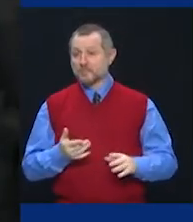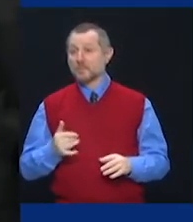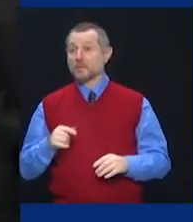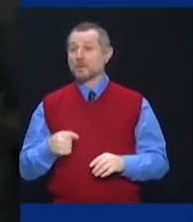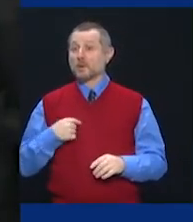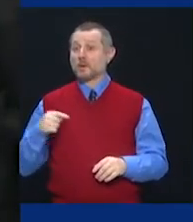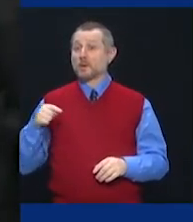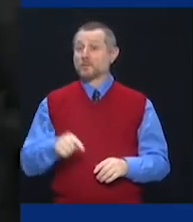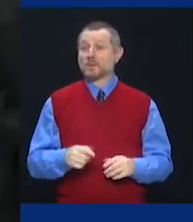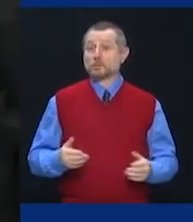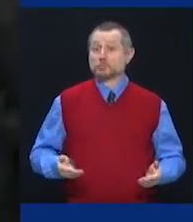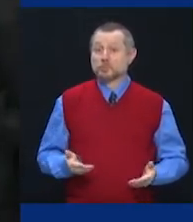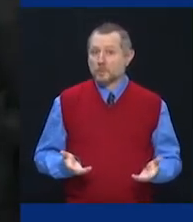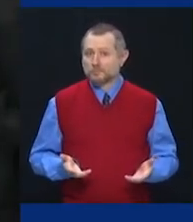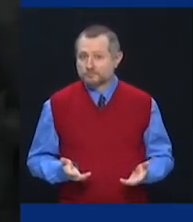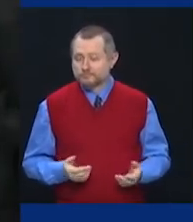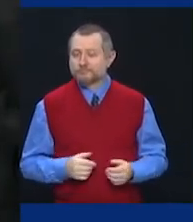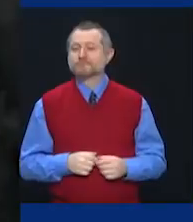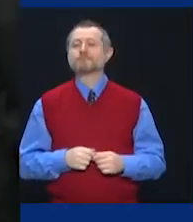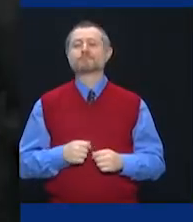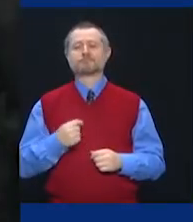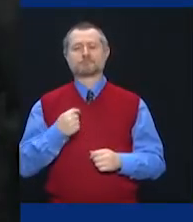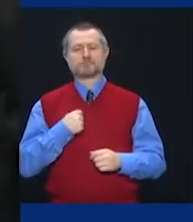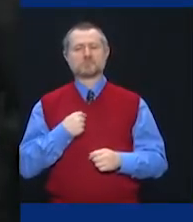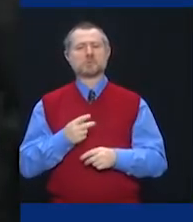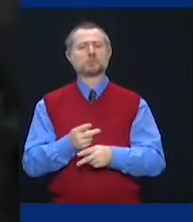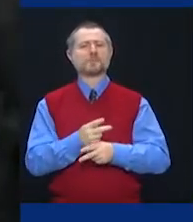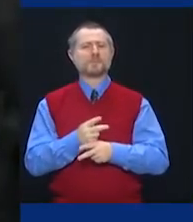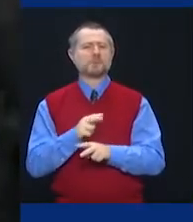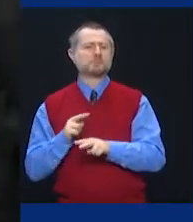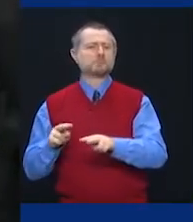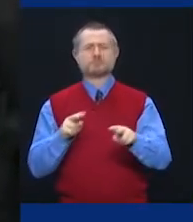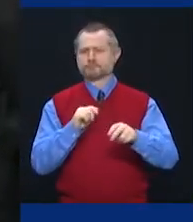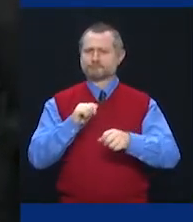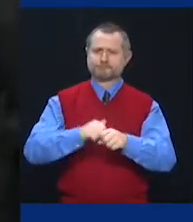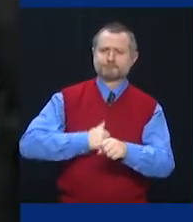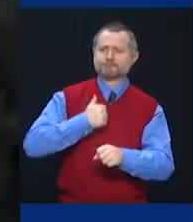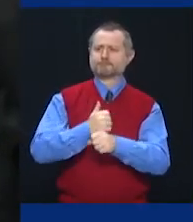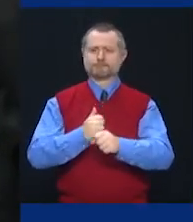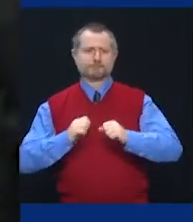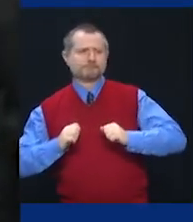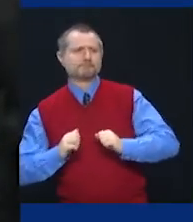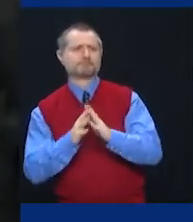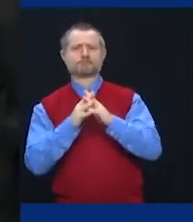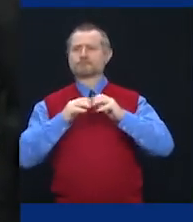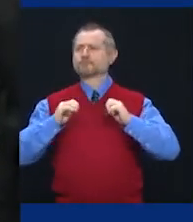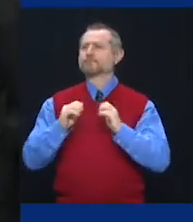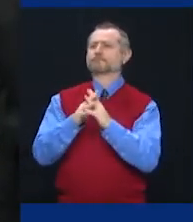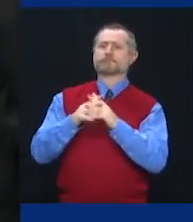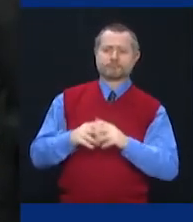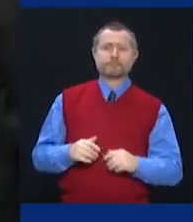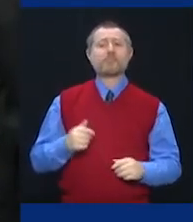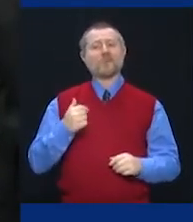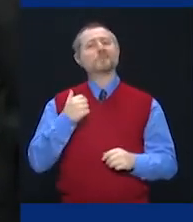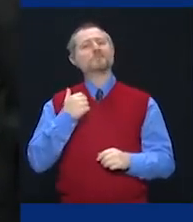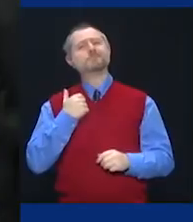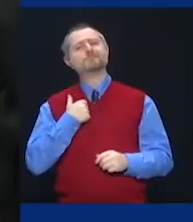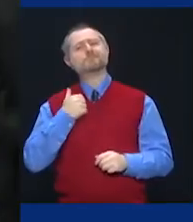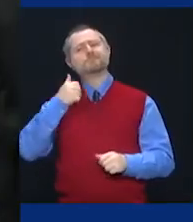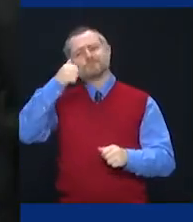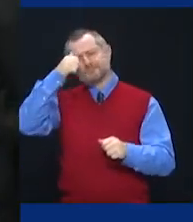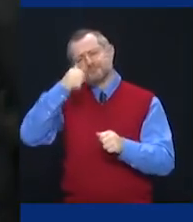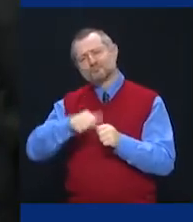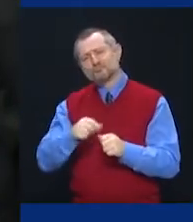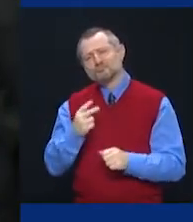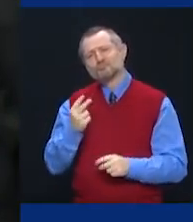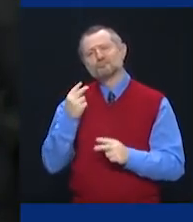to supervise the setup of the hospital. And I remember speaking to the